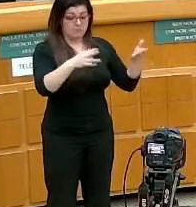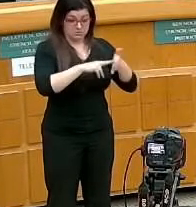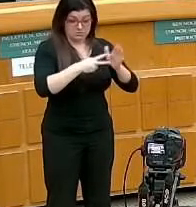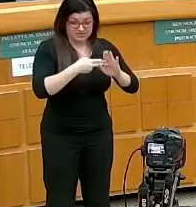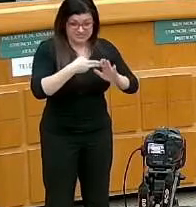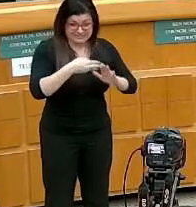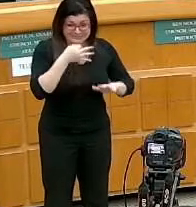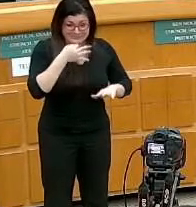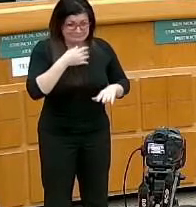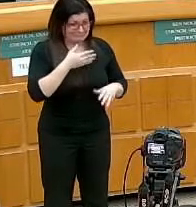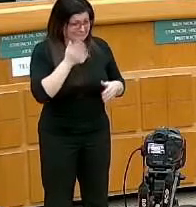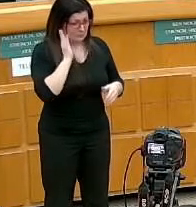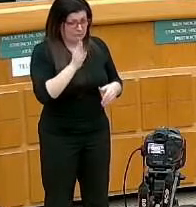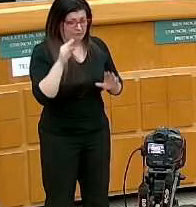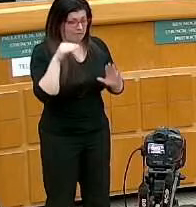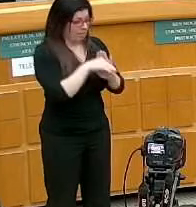more